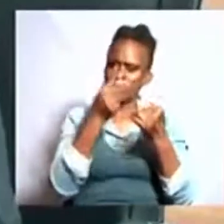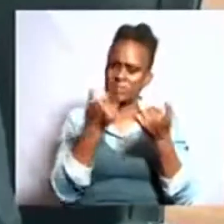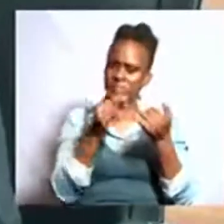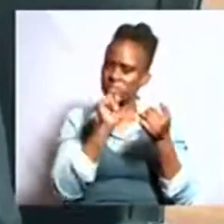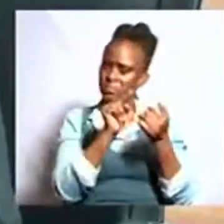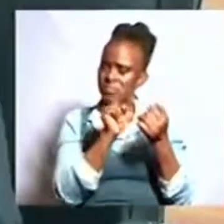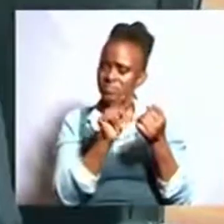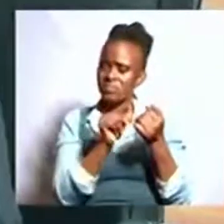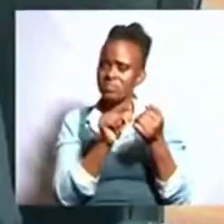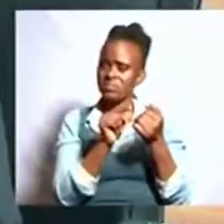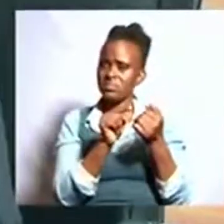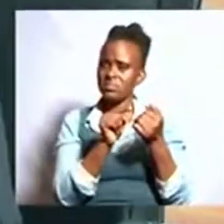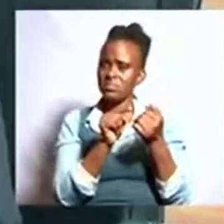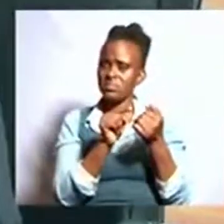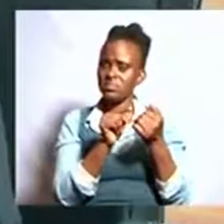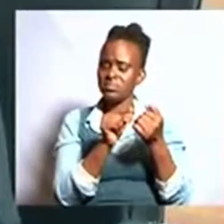is